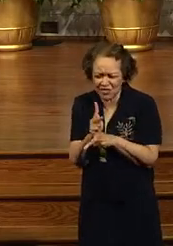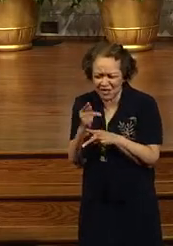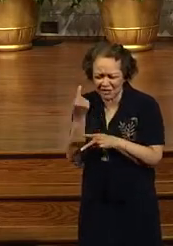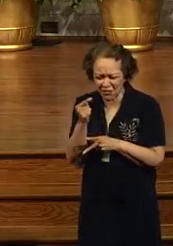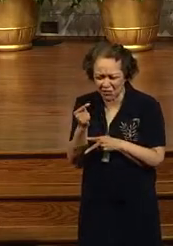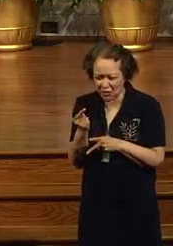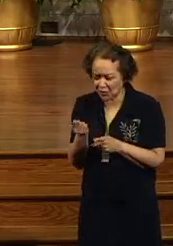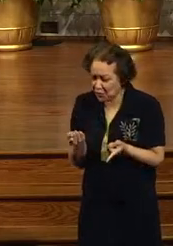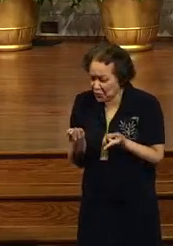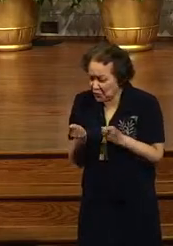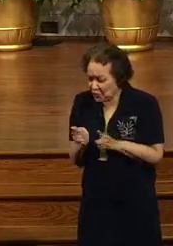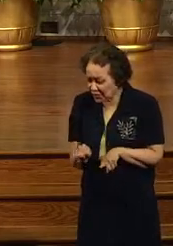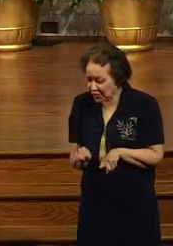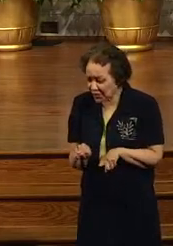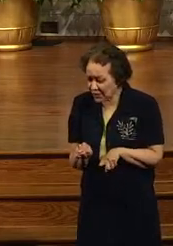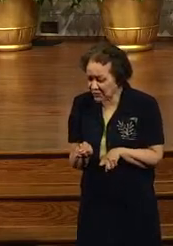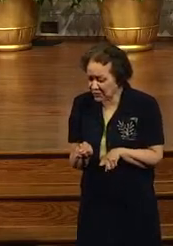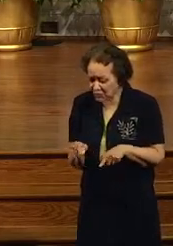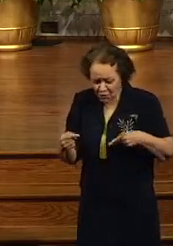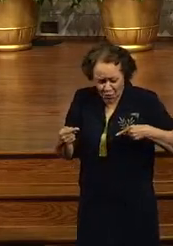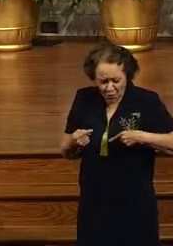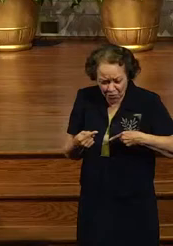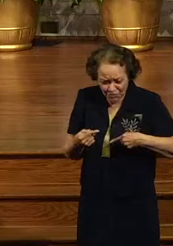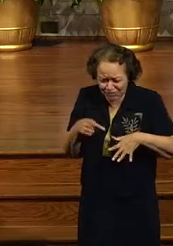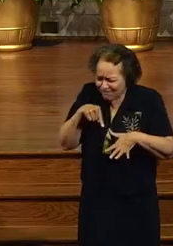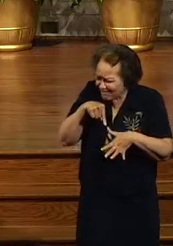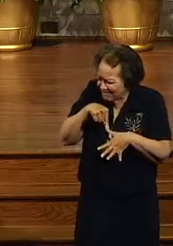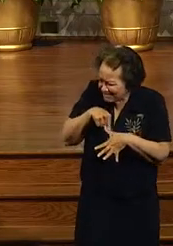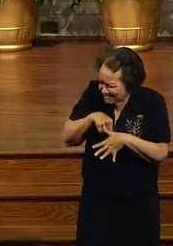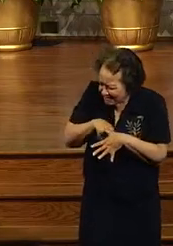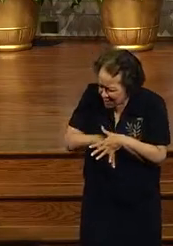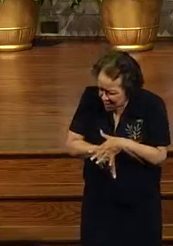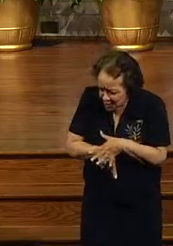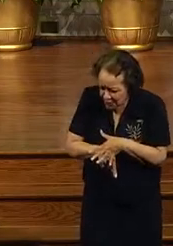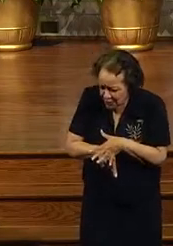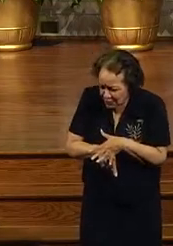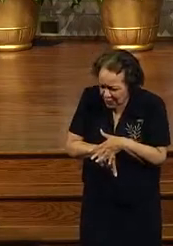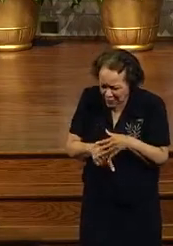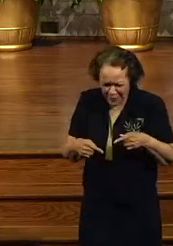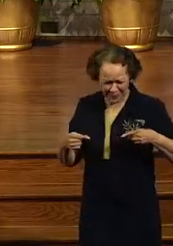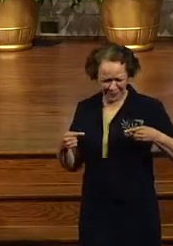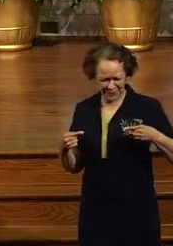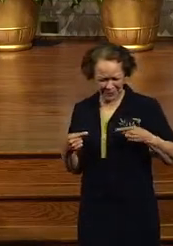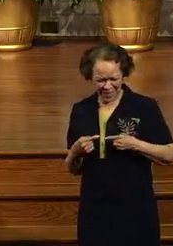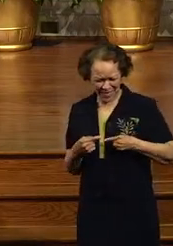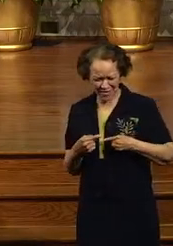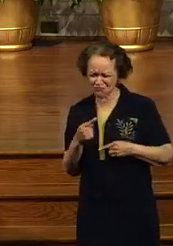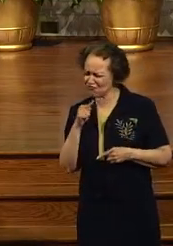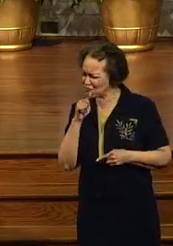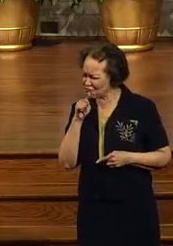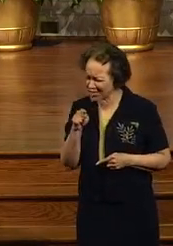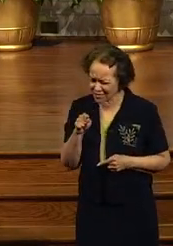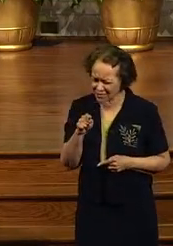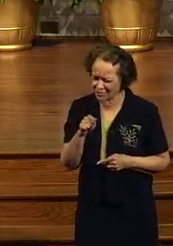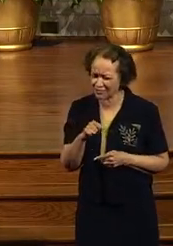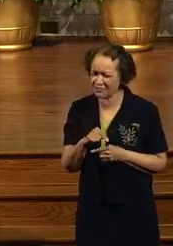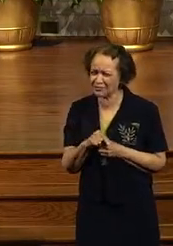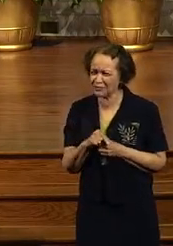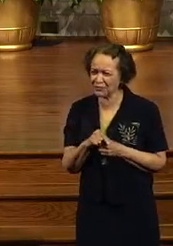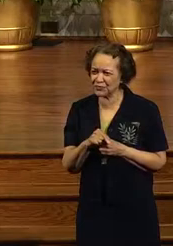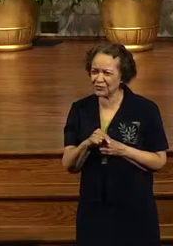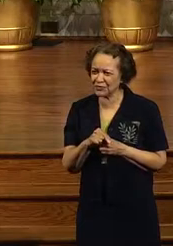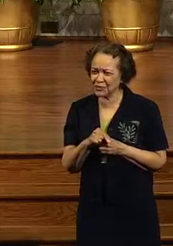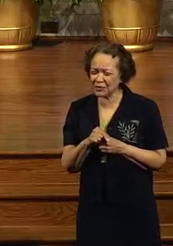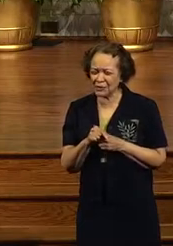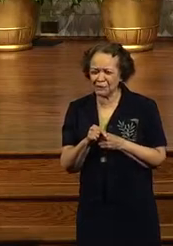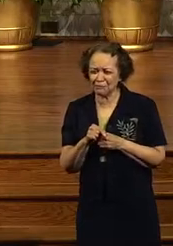happens, the hurt is deep. The pain is real. The